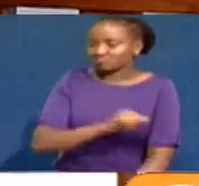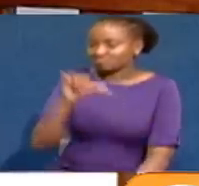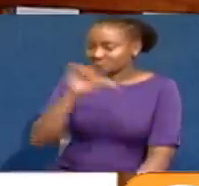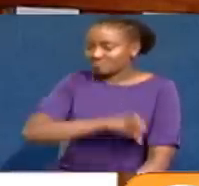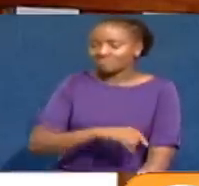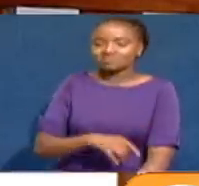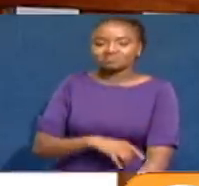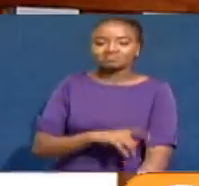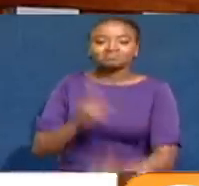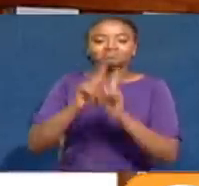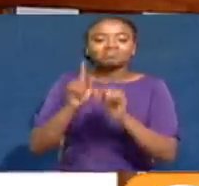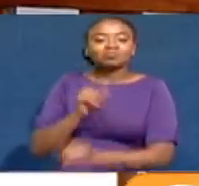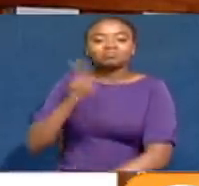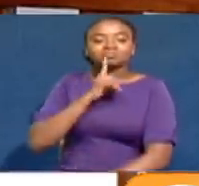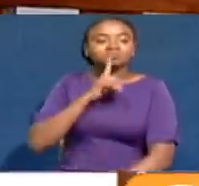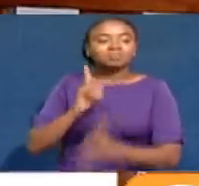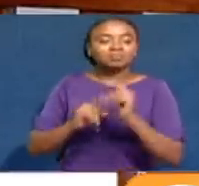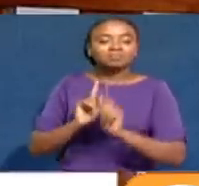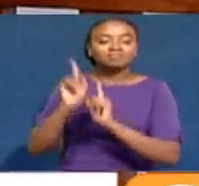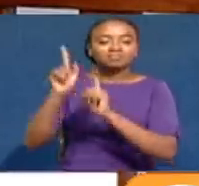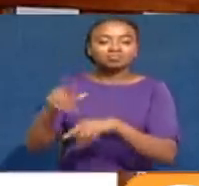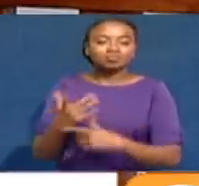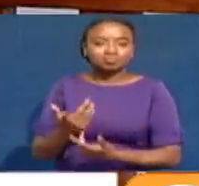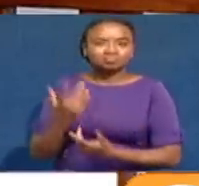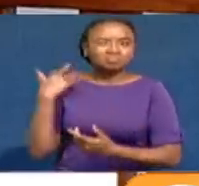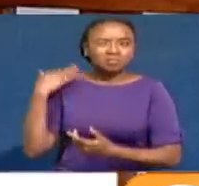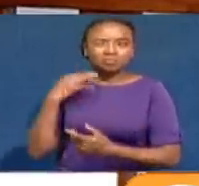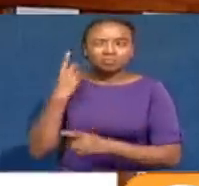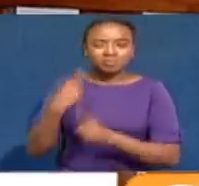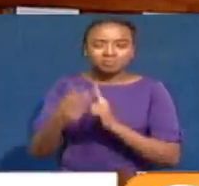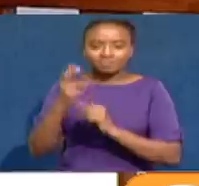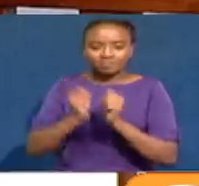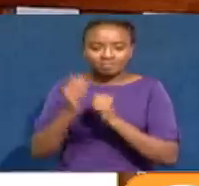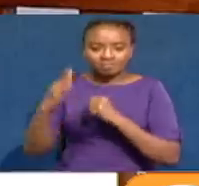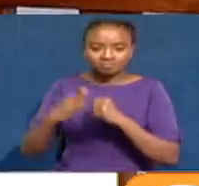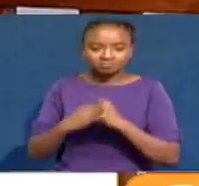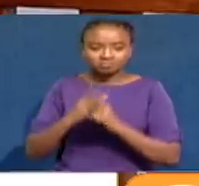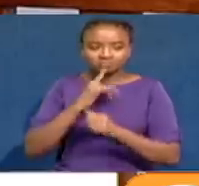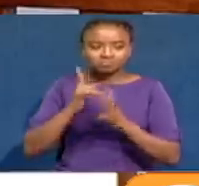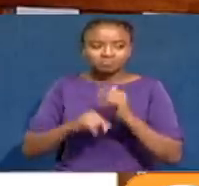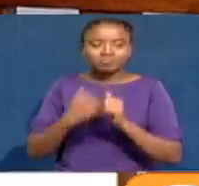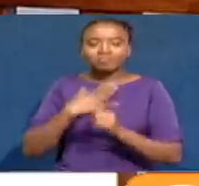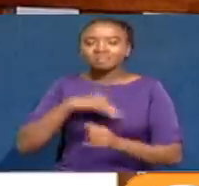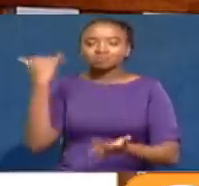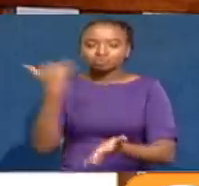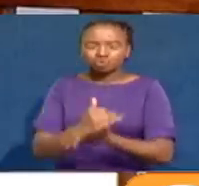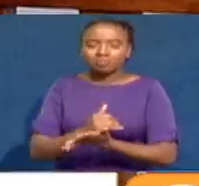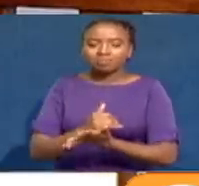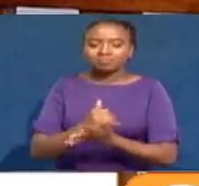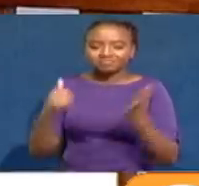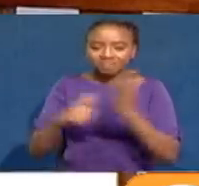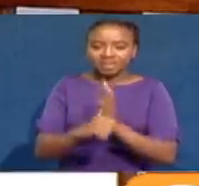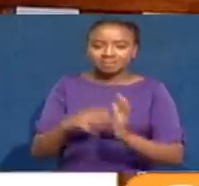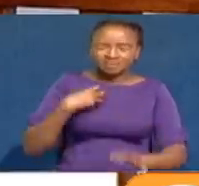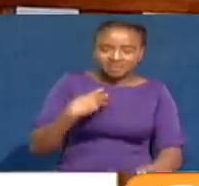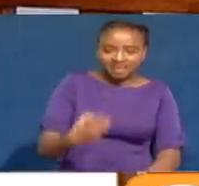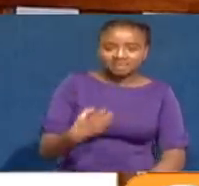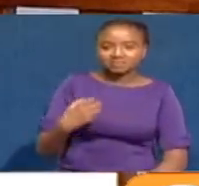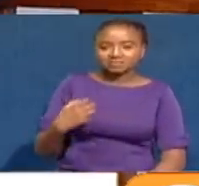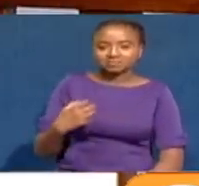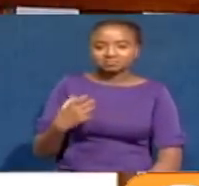went to his father's memorial in 2019, he said, from now onwards, you stop this story of dynasty. And he himself realized it